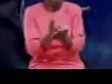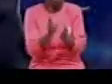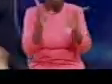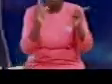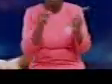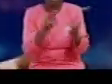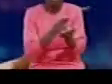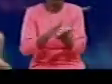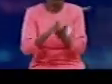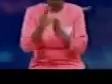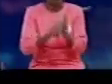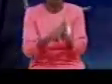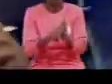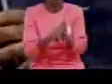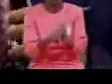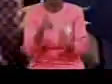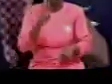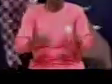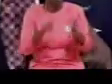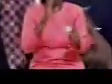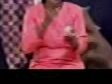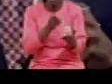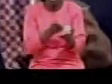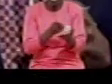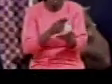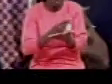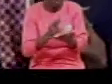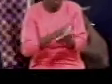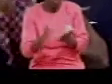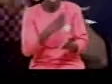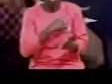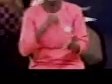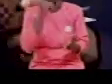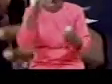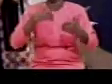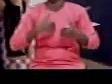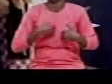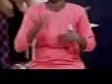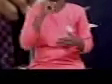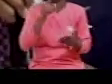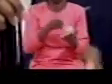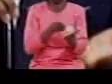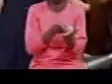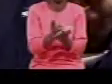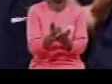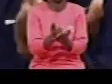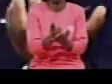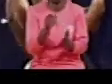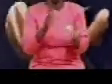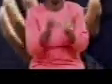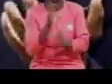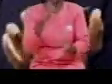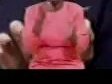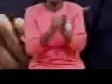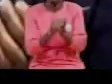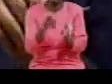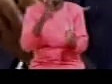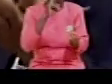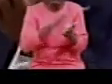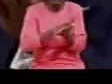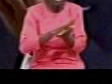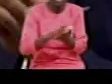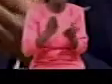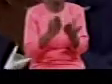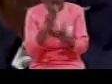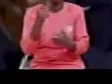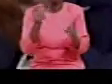the truth. Jesus says, now ye are clean through the word which I have spoken unto you. Jesus Christ himself